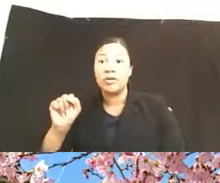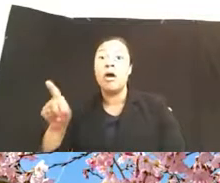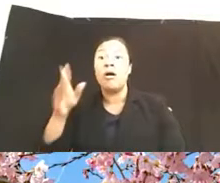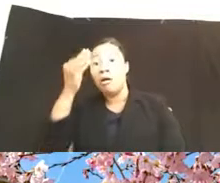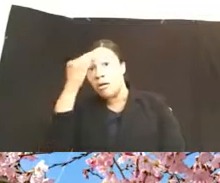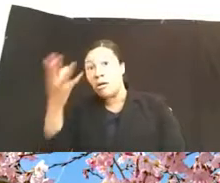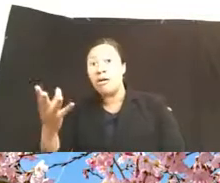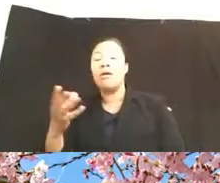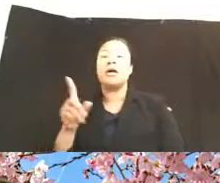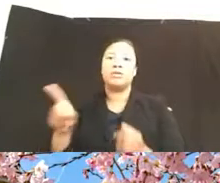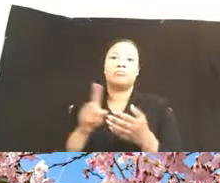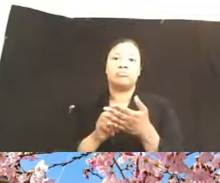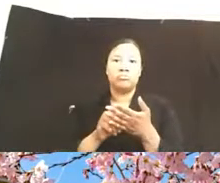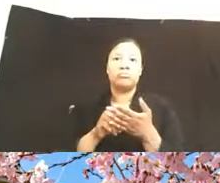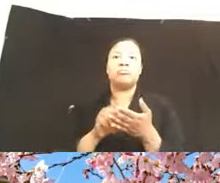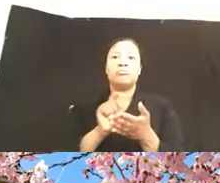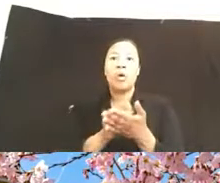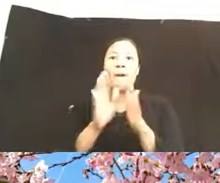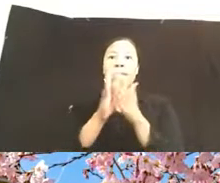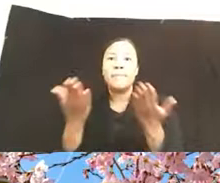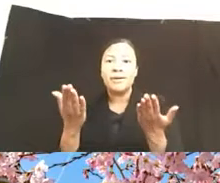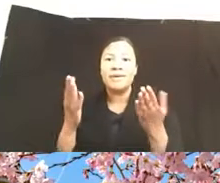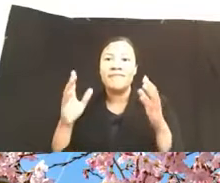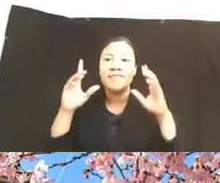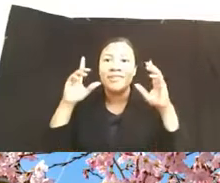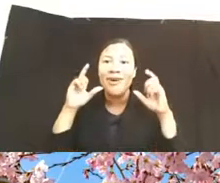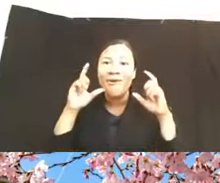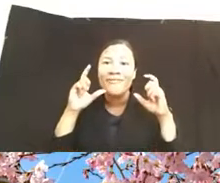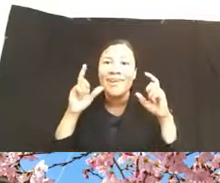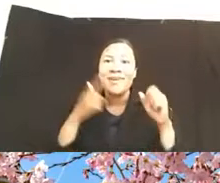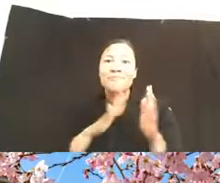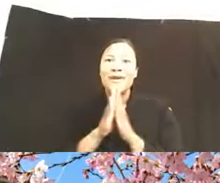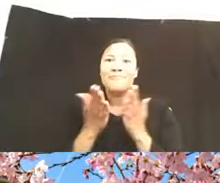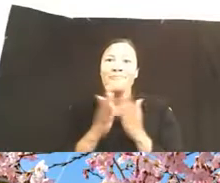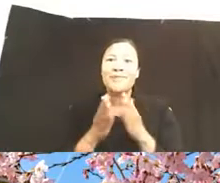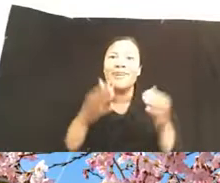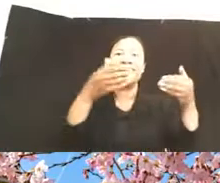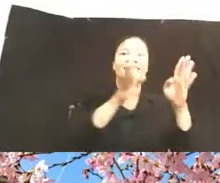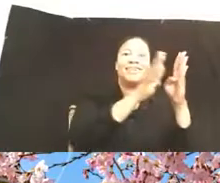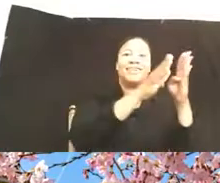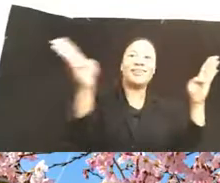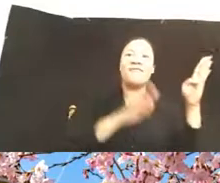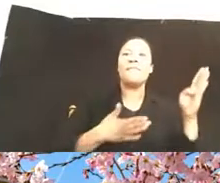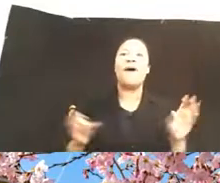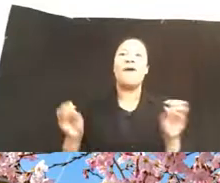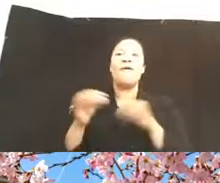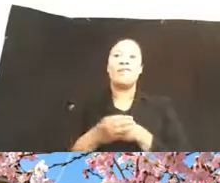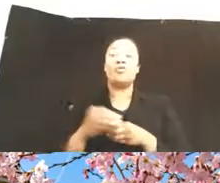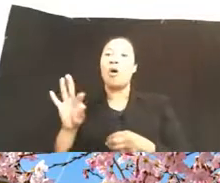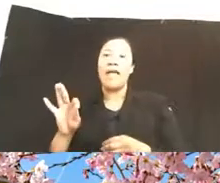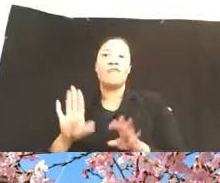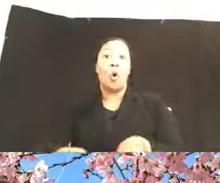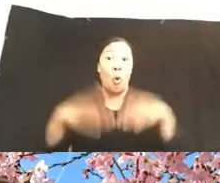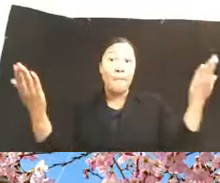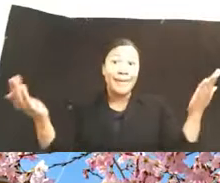time there. It sits on my bookshelf in my office. So when we reopen again in person, please do feel free to come by and check it